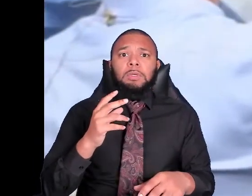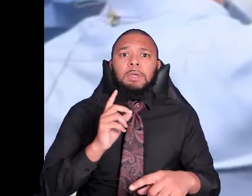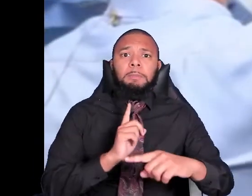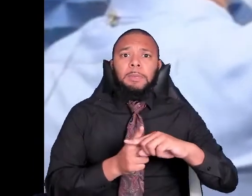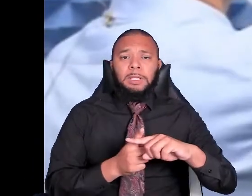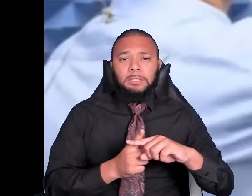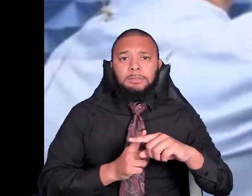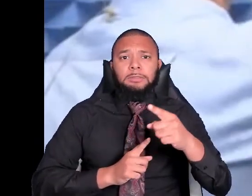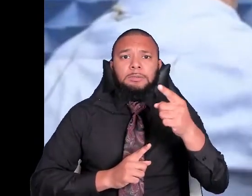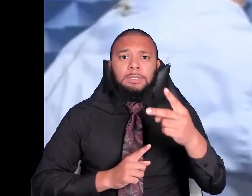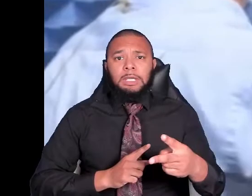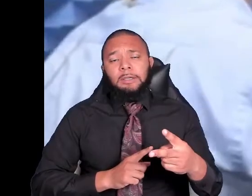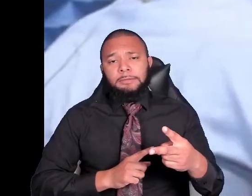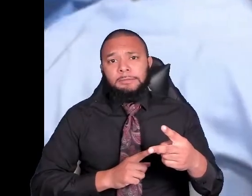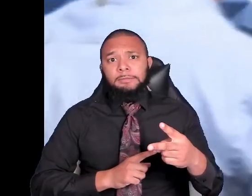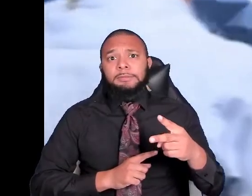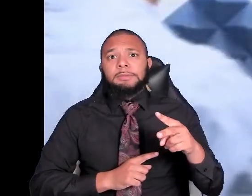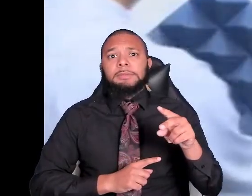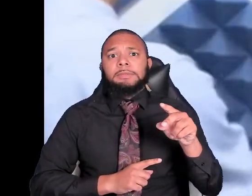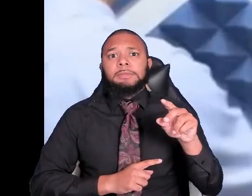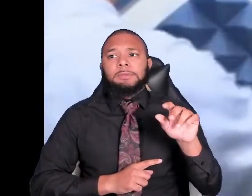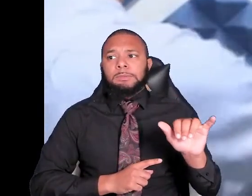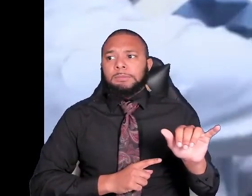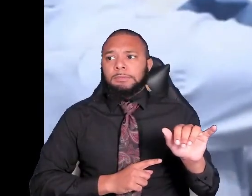Y is